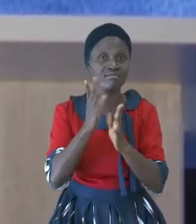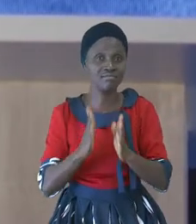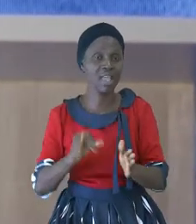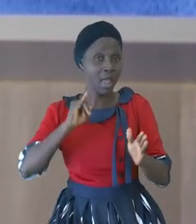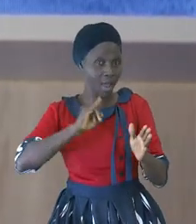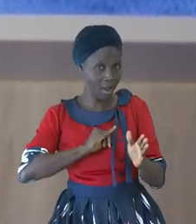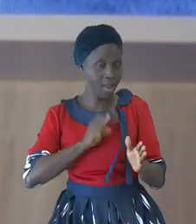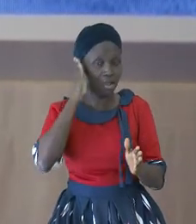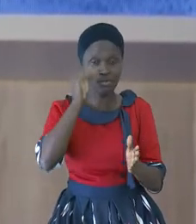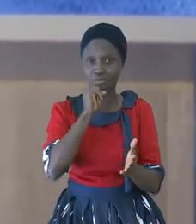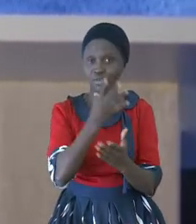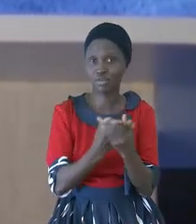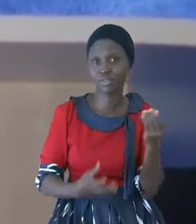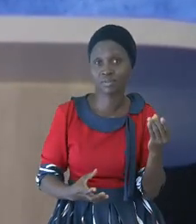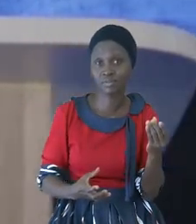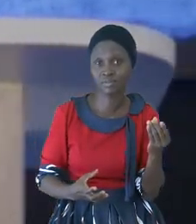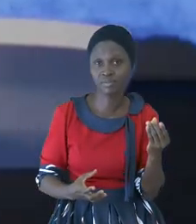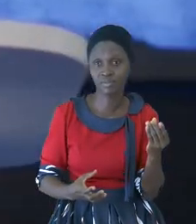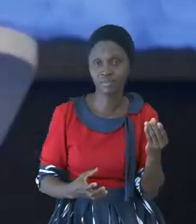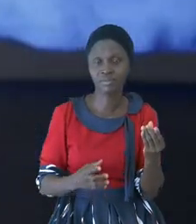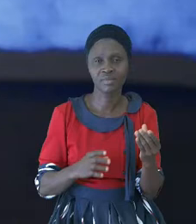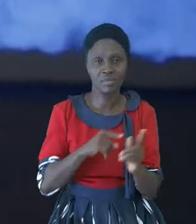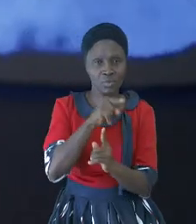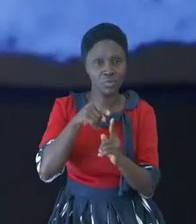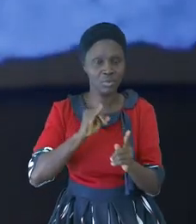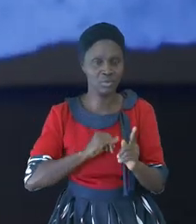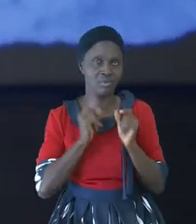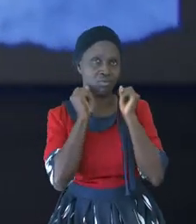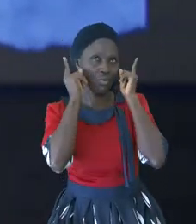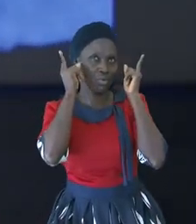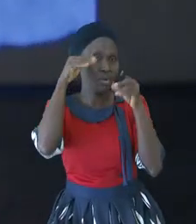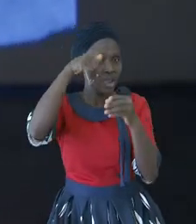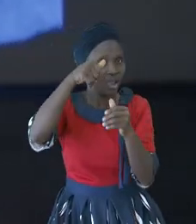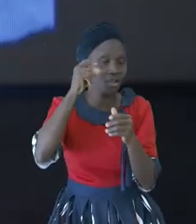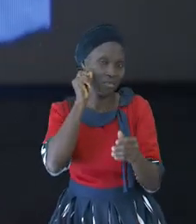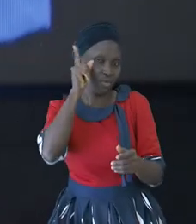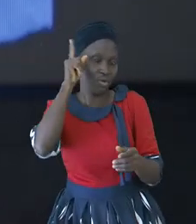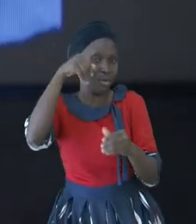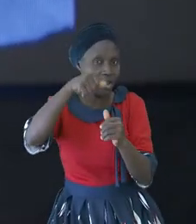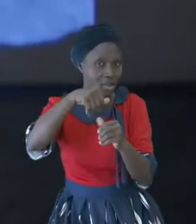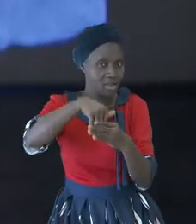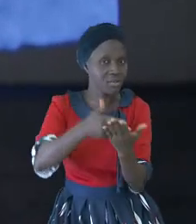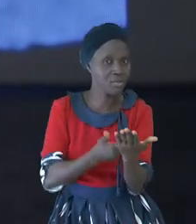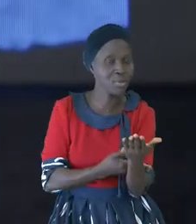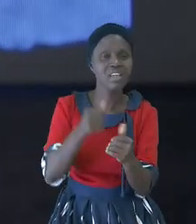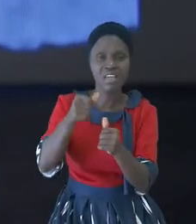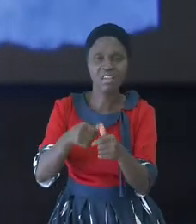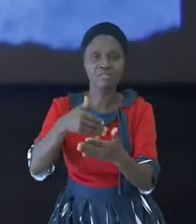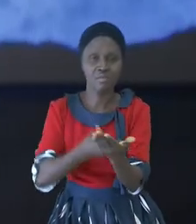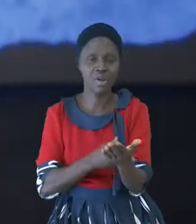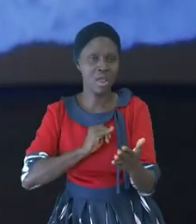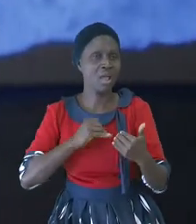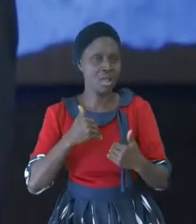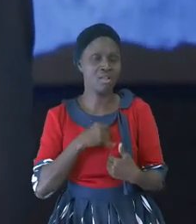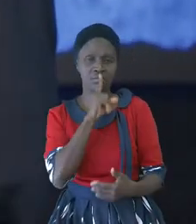not lack. Can I wake up every morning and have the assurance that I will